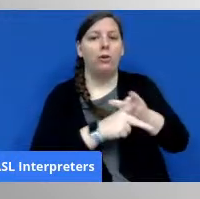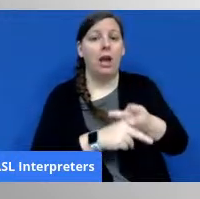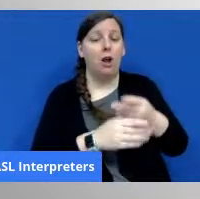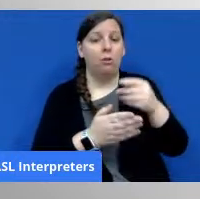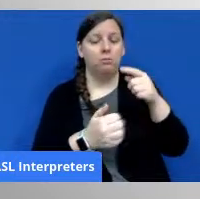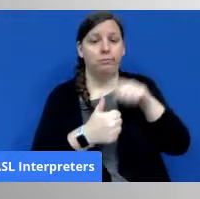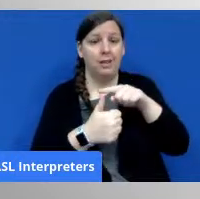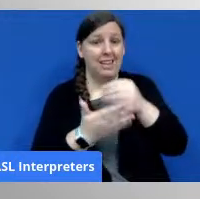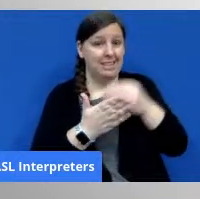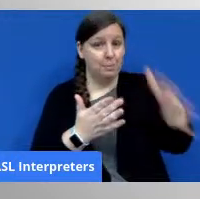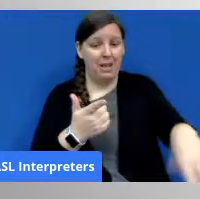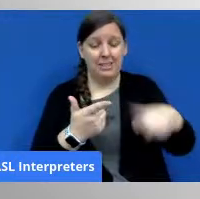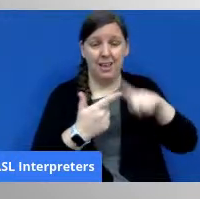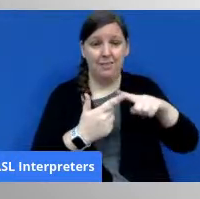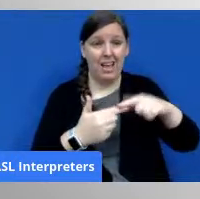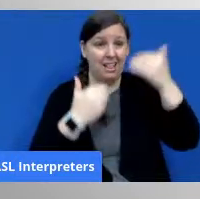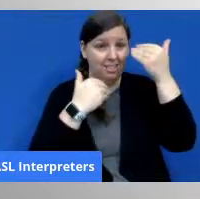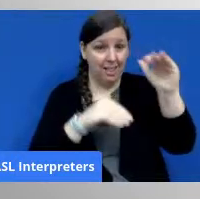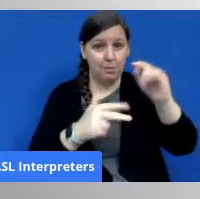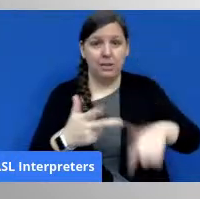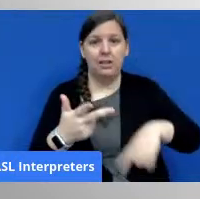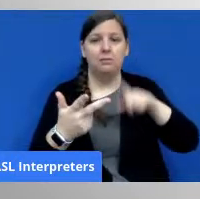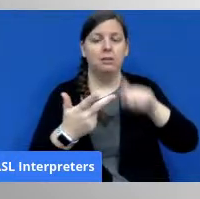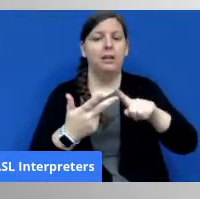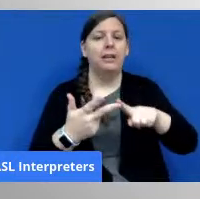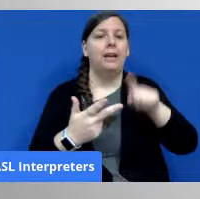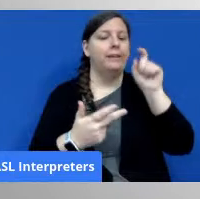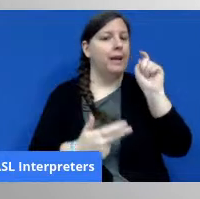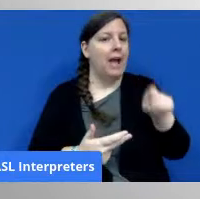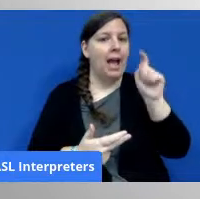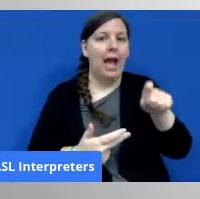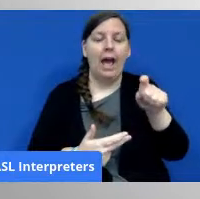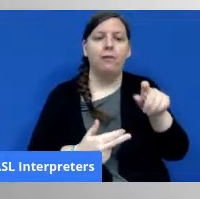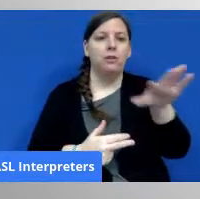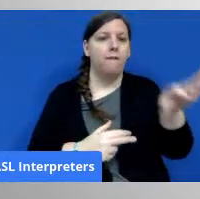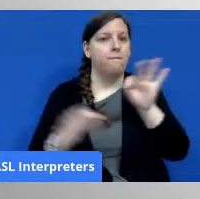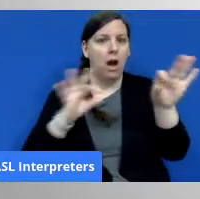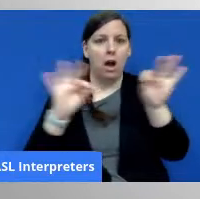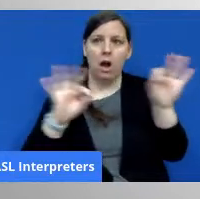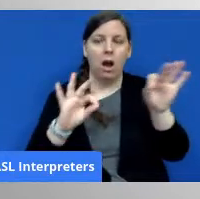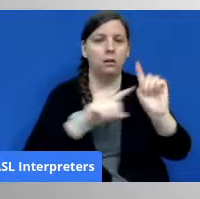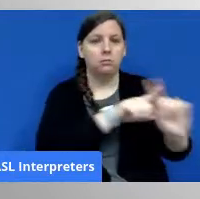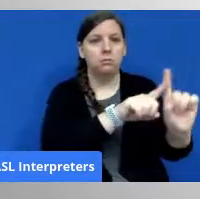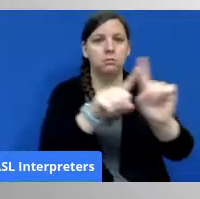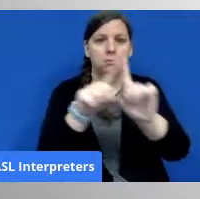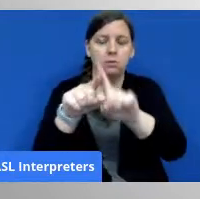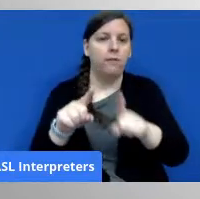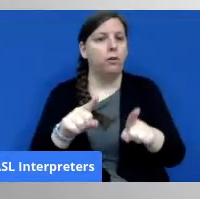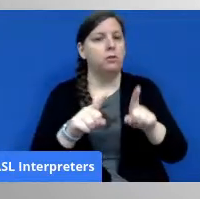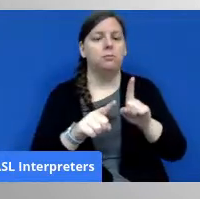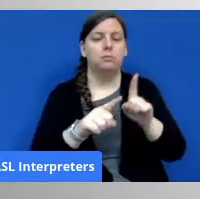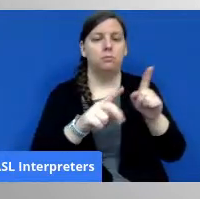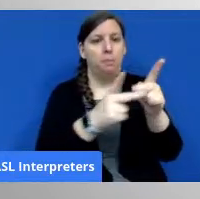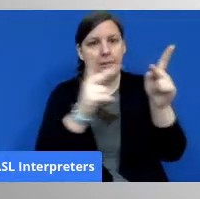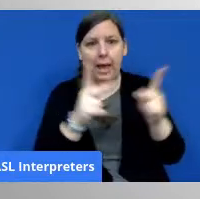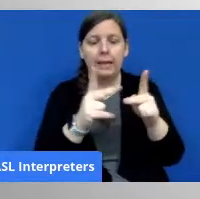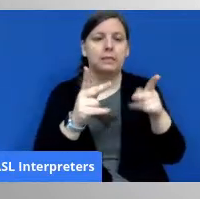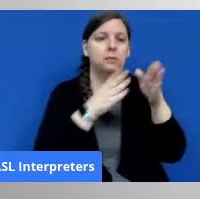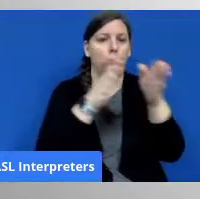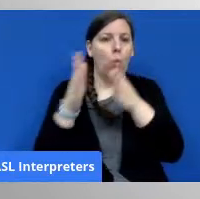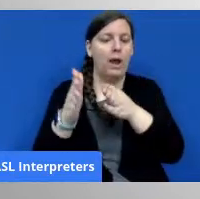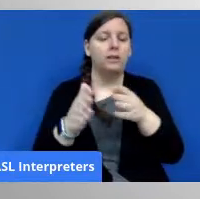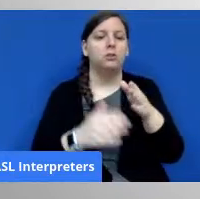extremely patchwork, especially for low income. Yet, despite all of these things, what we know is that it is